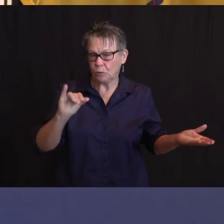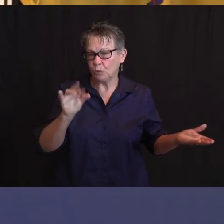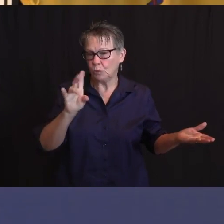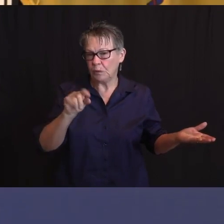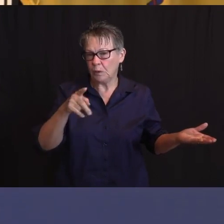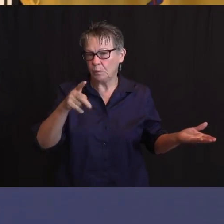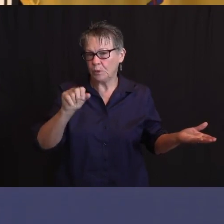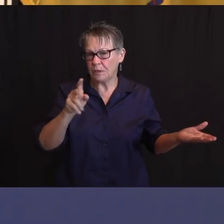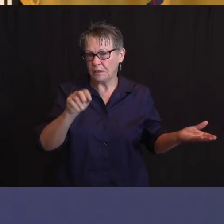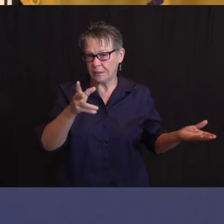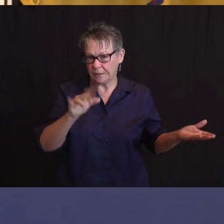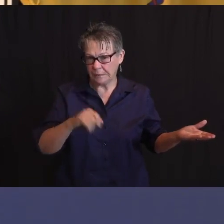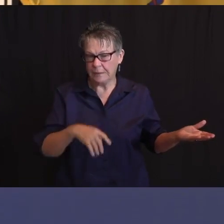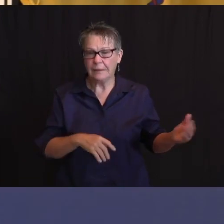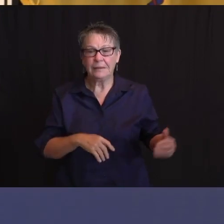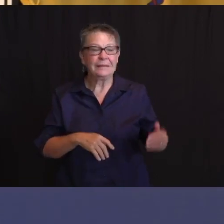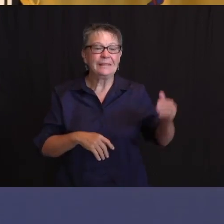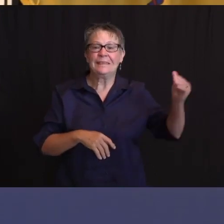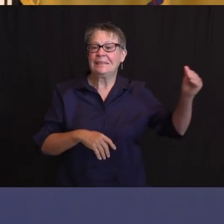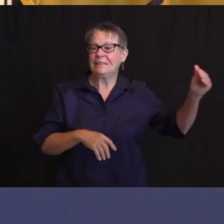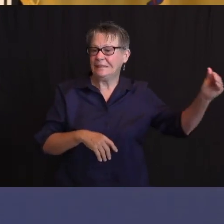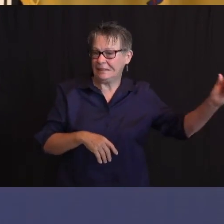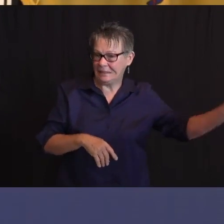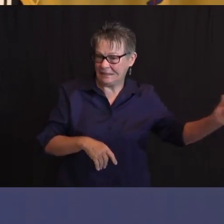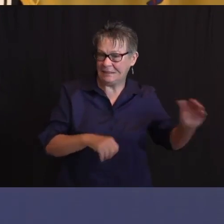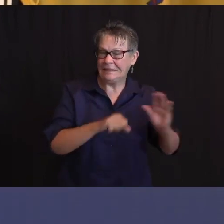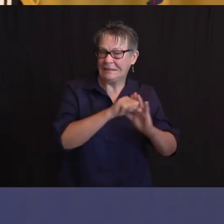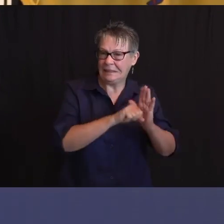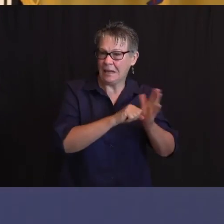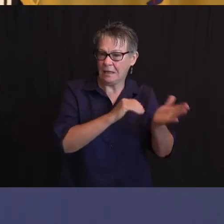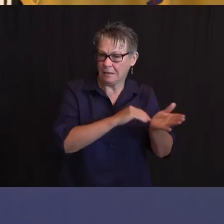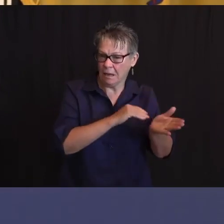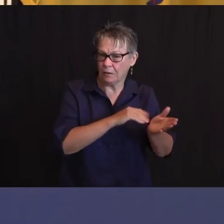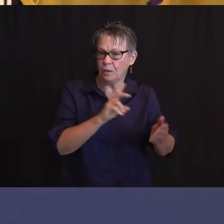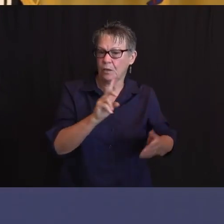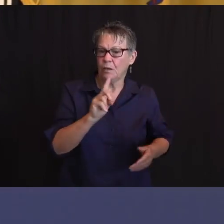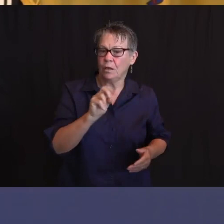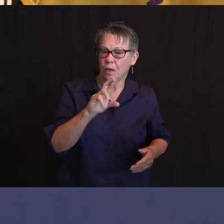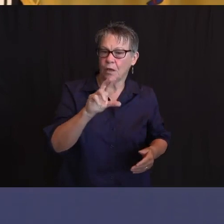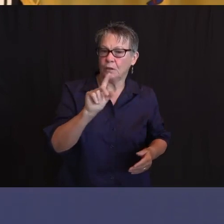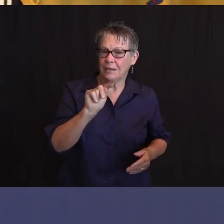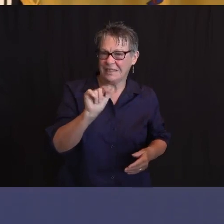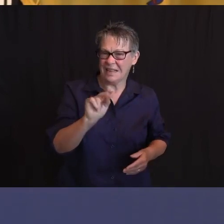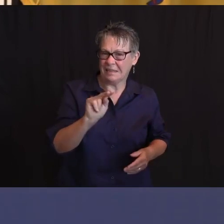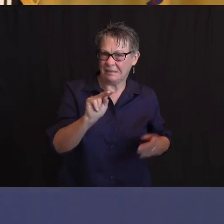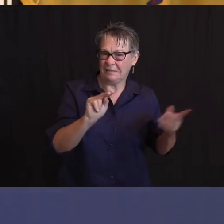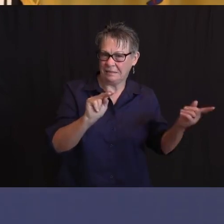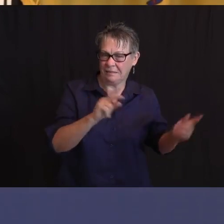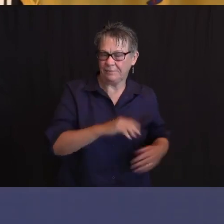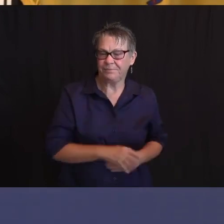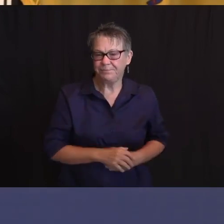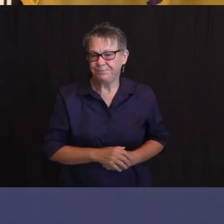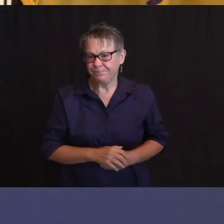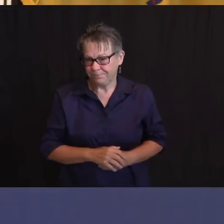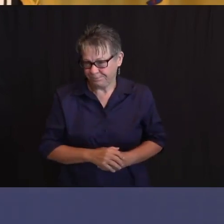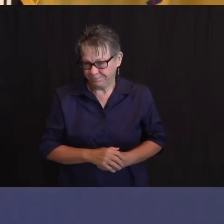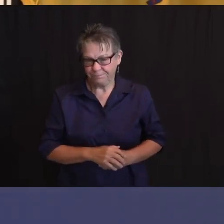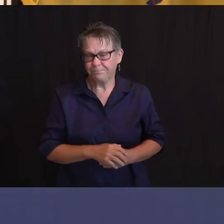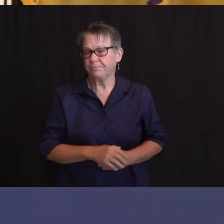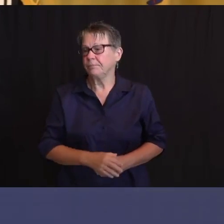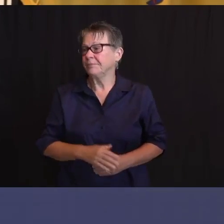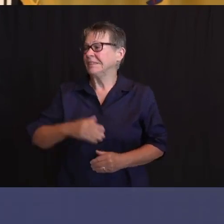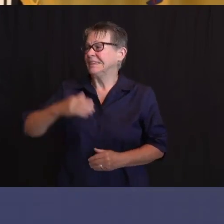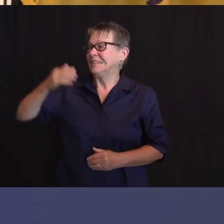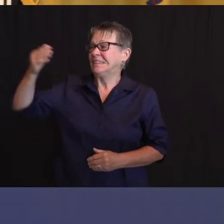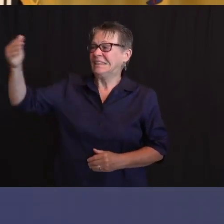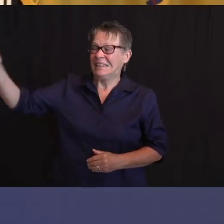familiar face, the state's epidemiologist, Dr. Christina Tan. Good to have you both. To my far left, Superintendent of the